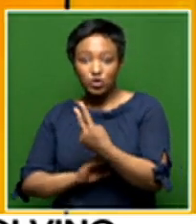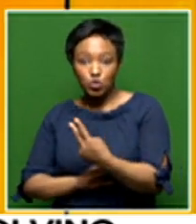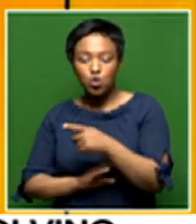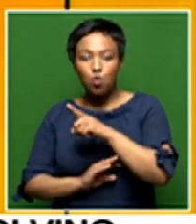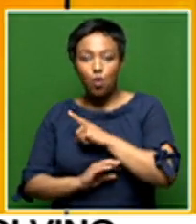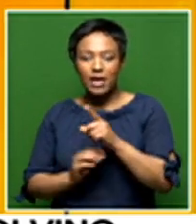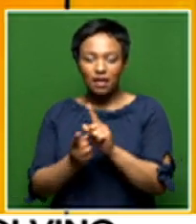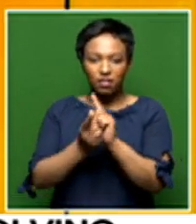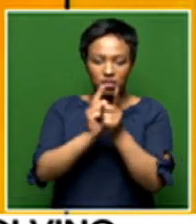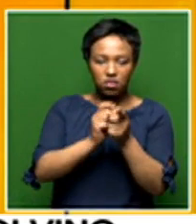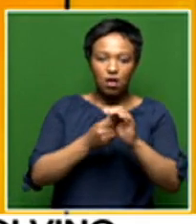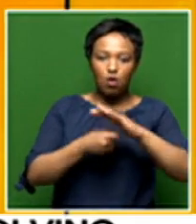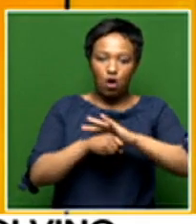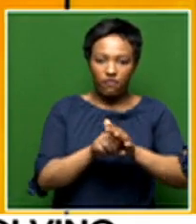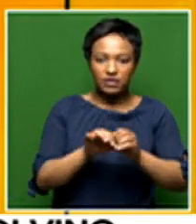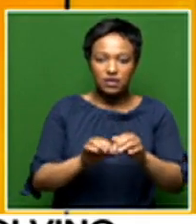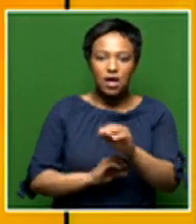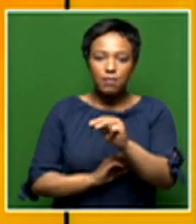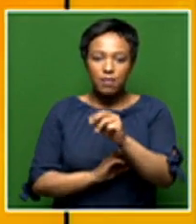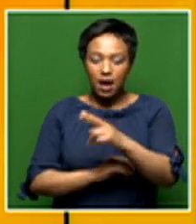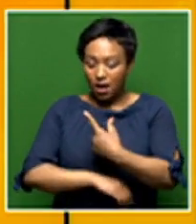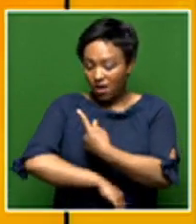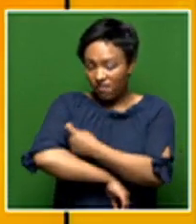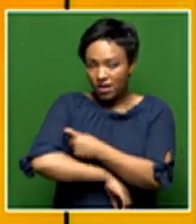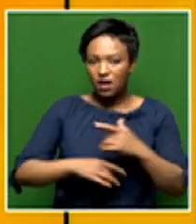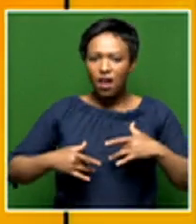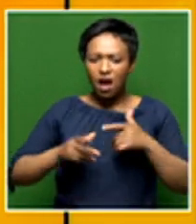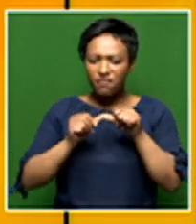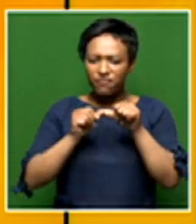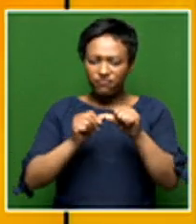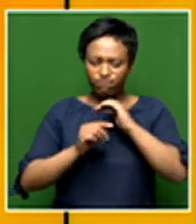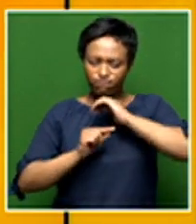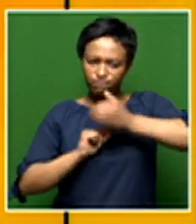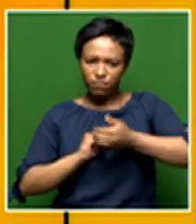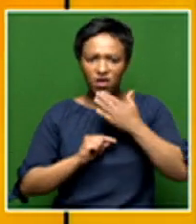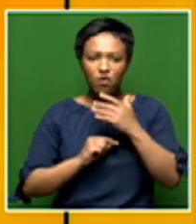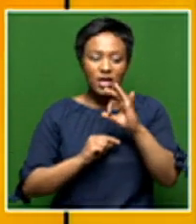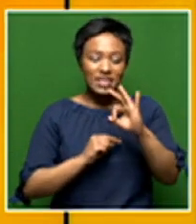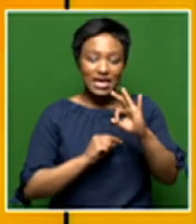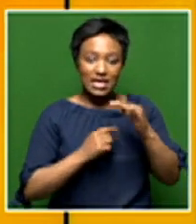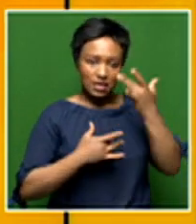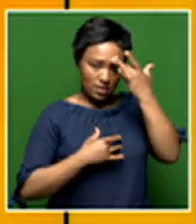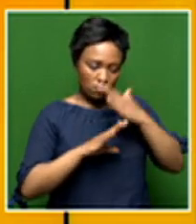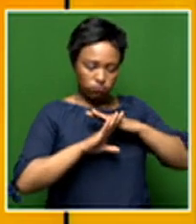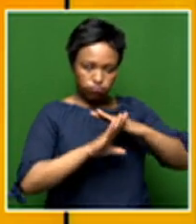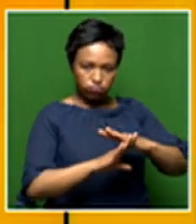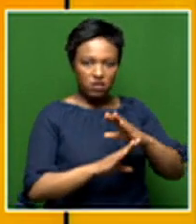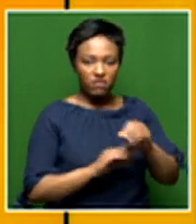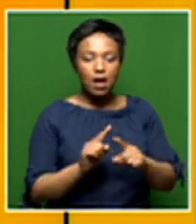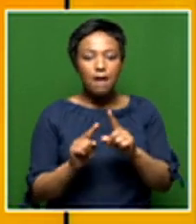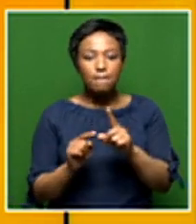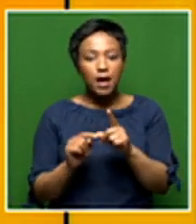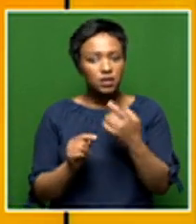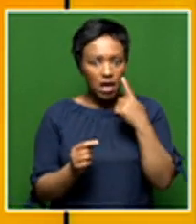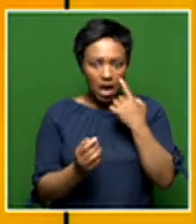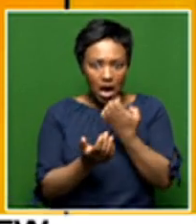causes COVID-19. While the MMR vaccine provides lifelong protection against the three diseases, there is growing